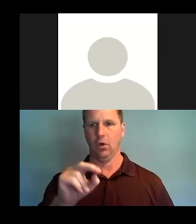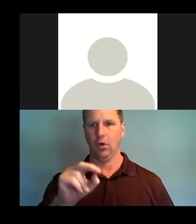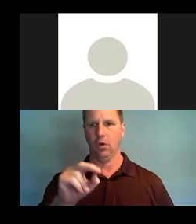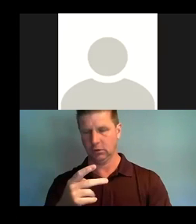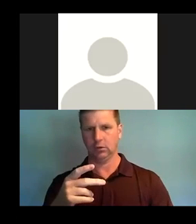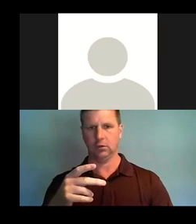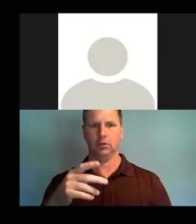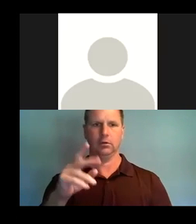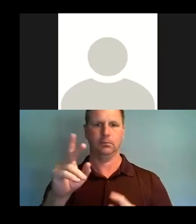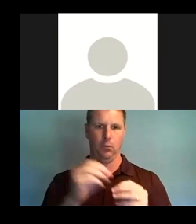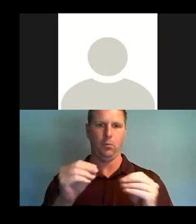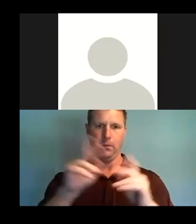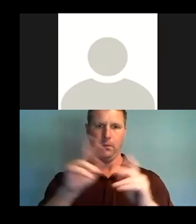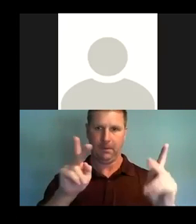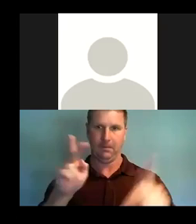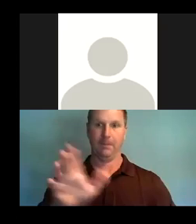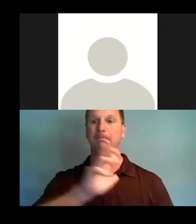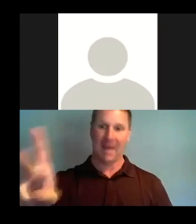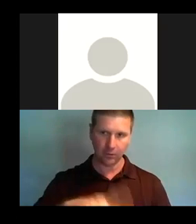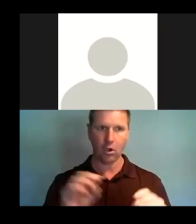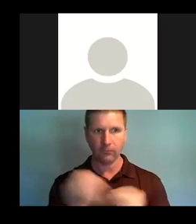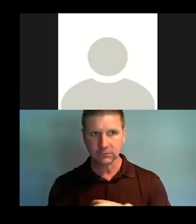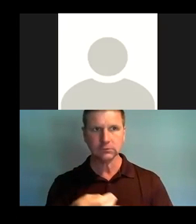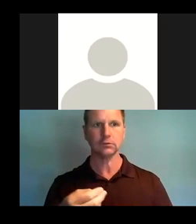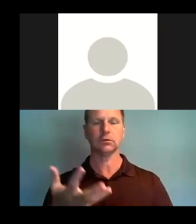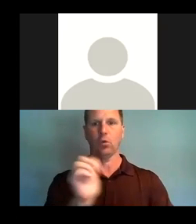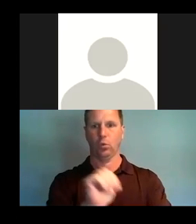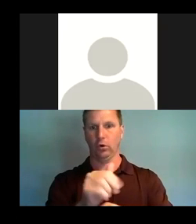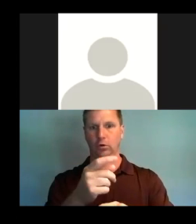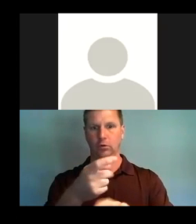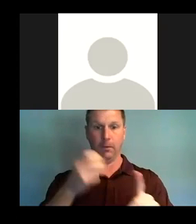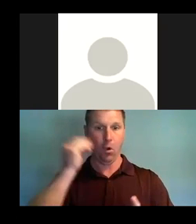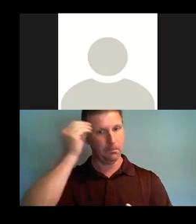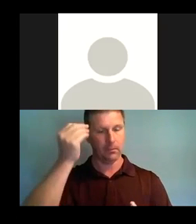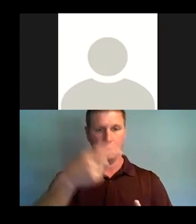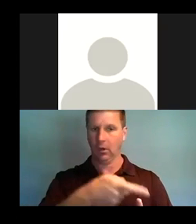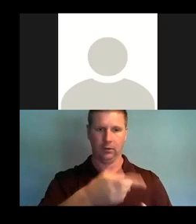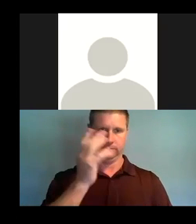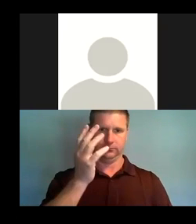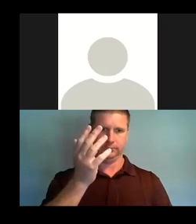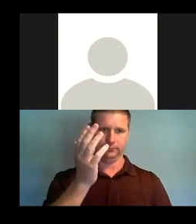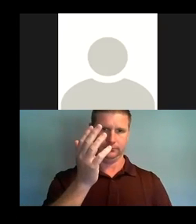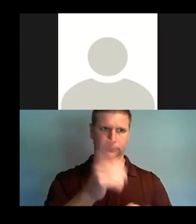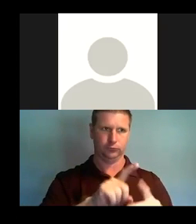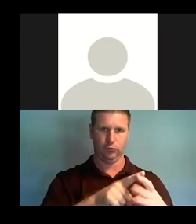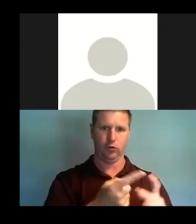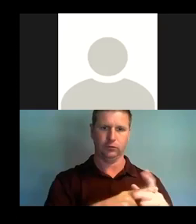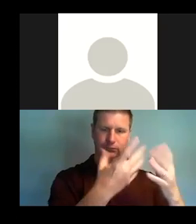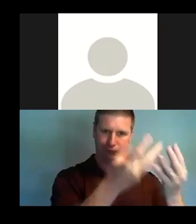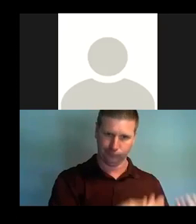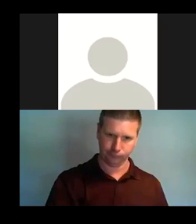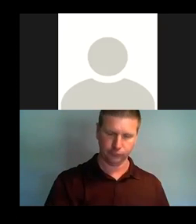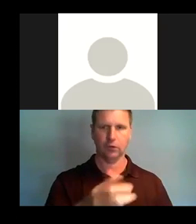as people, more and more people get back to their offices and work from home becomes increasingly a thing of the past.